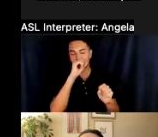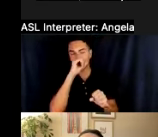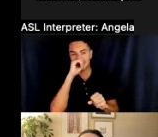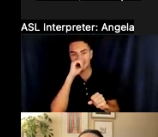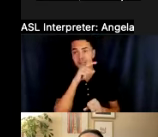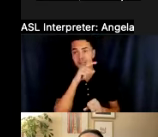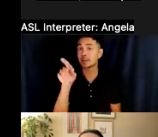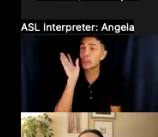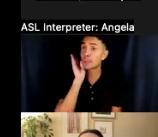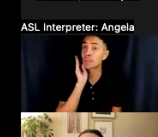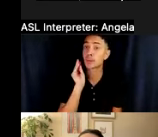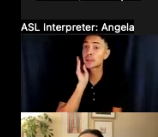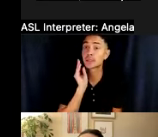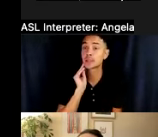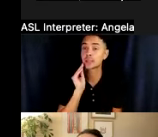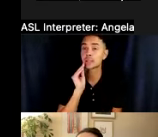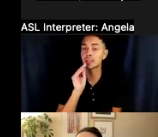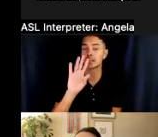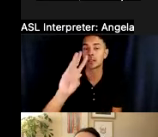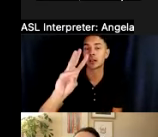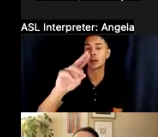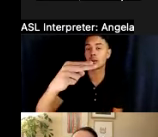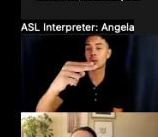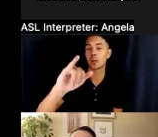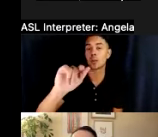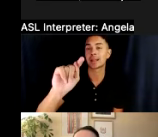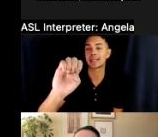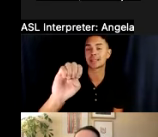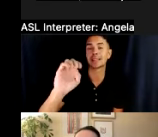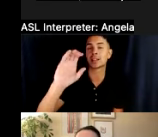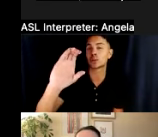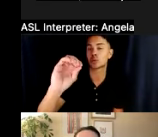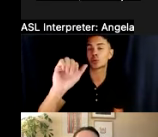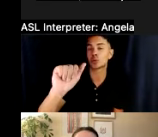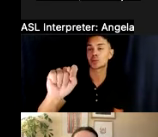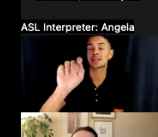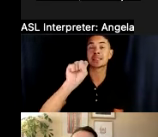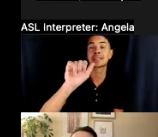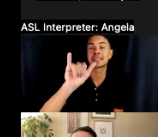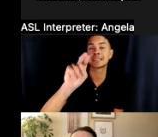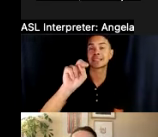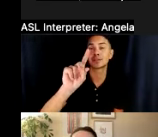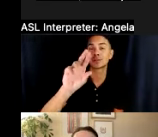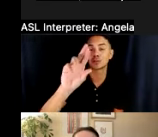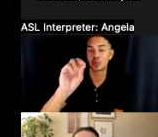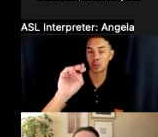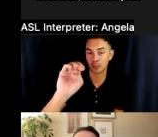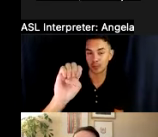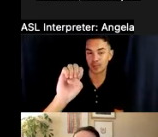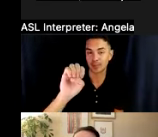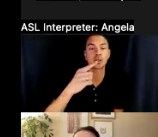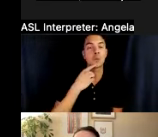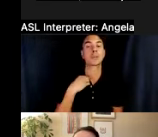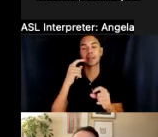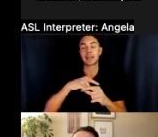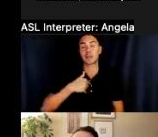ever experienced white coat syndrome? They used to tell me I had that when I was pregnant, and I'd go into the doctor and